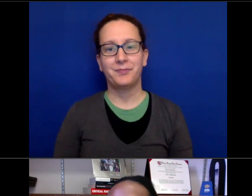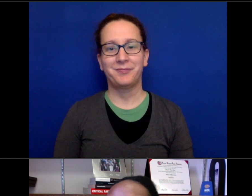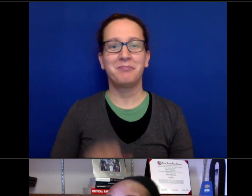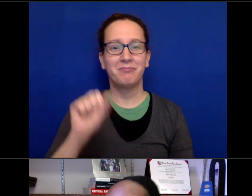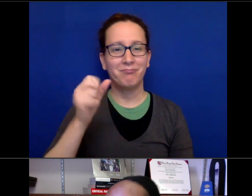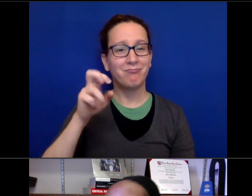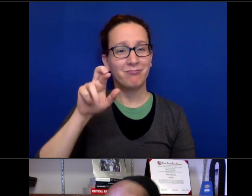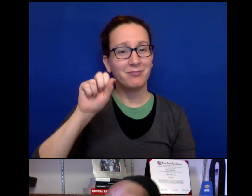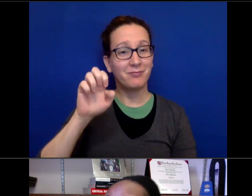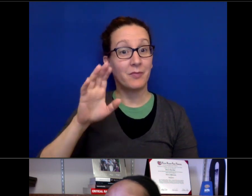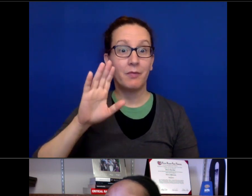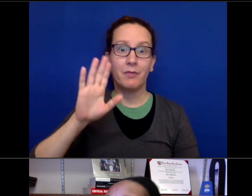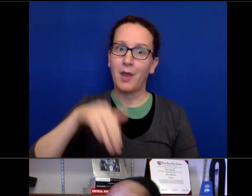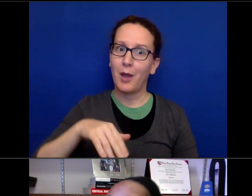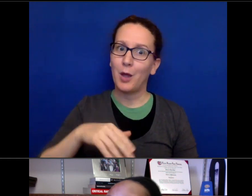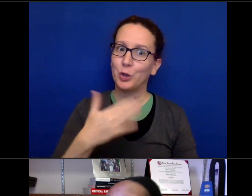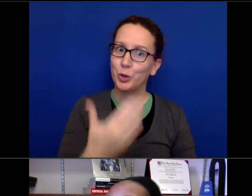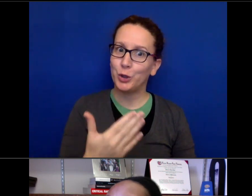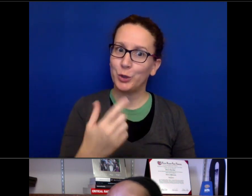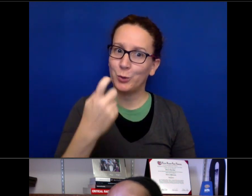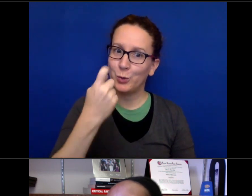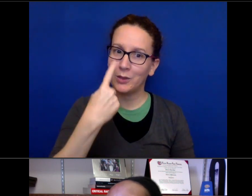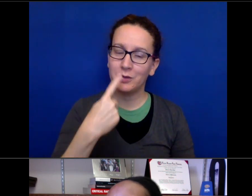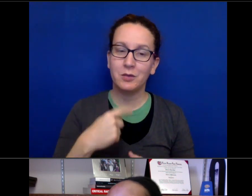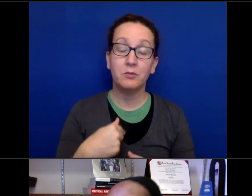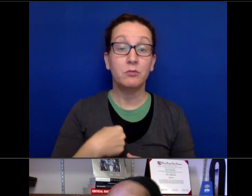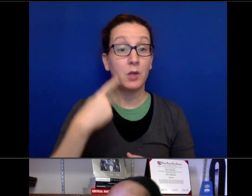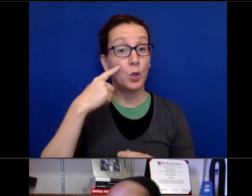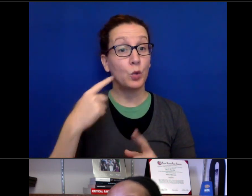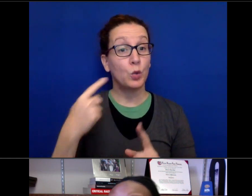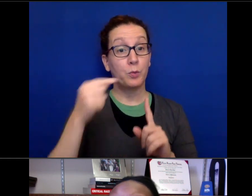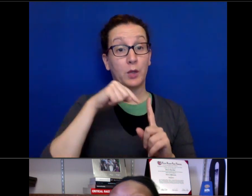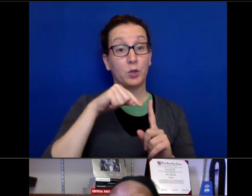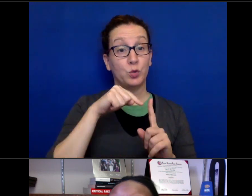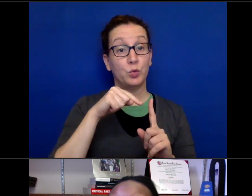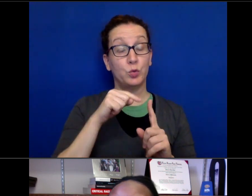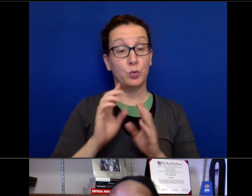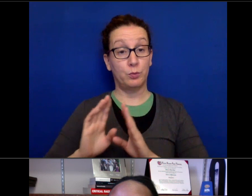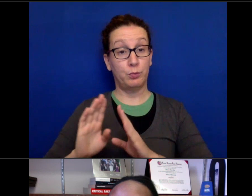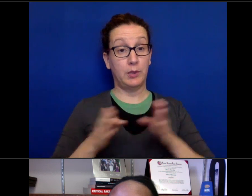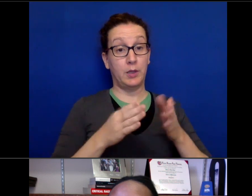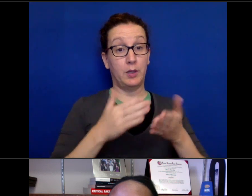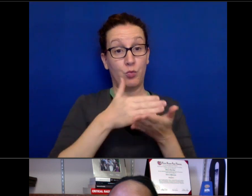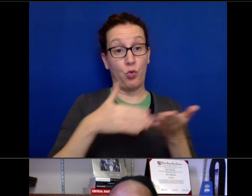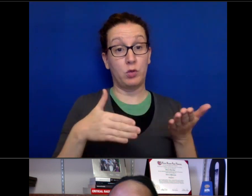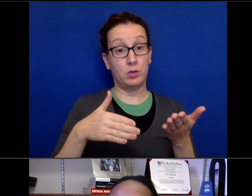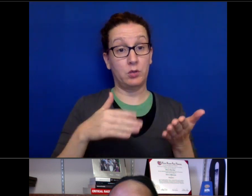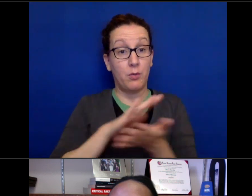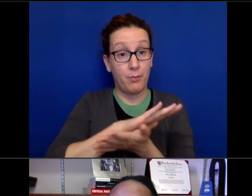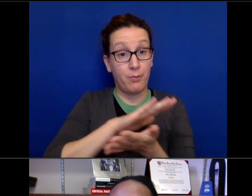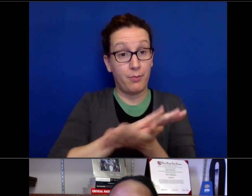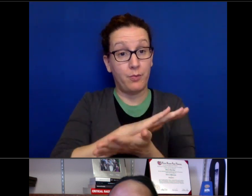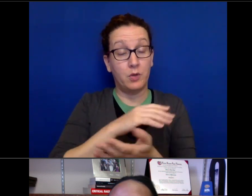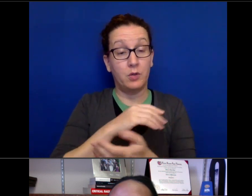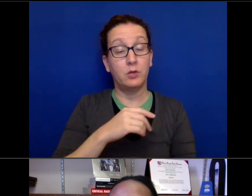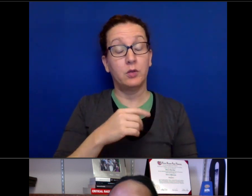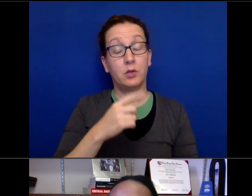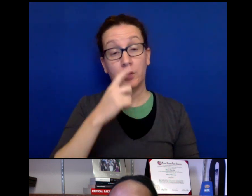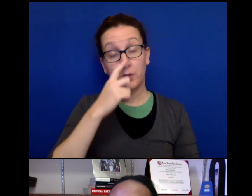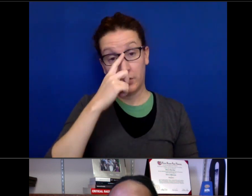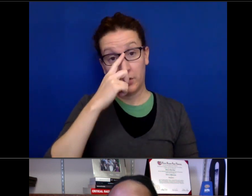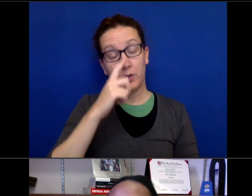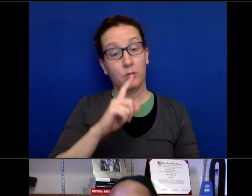Yeah, that's a great question. I think this is going to go back to the planning portion of the paper, for one, and